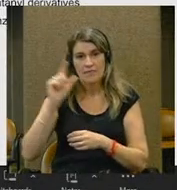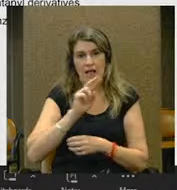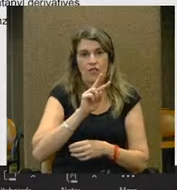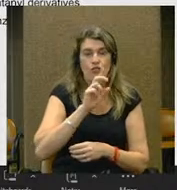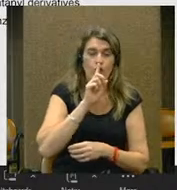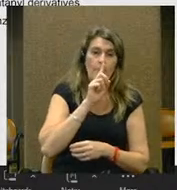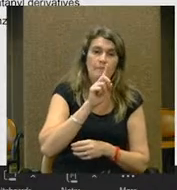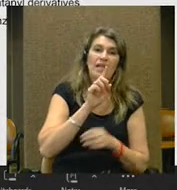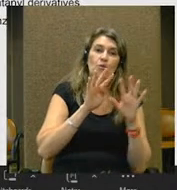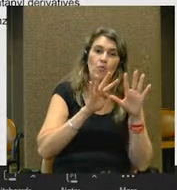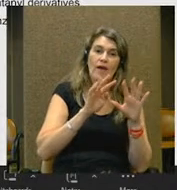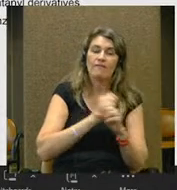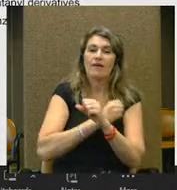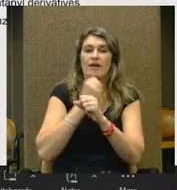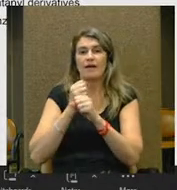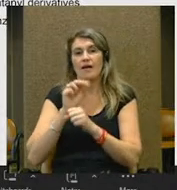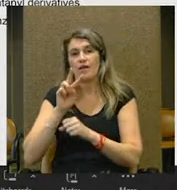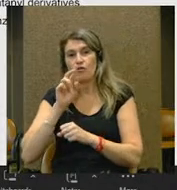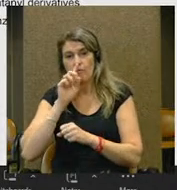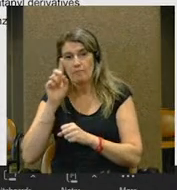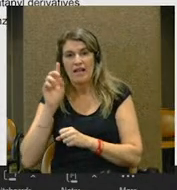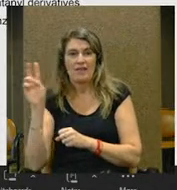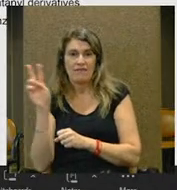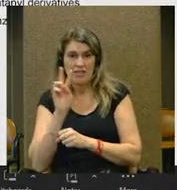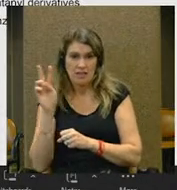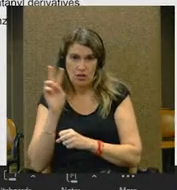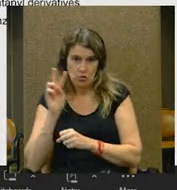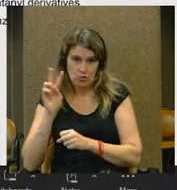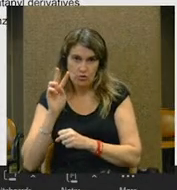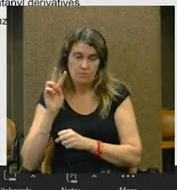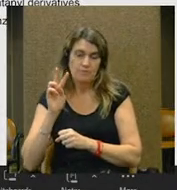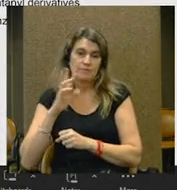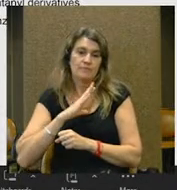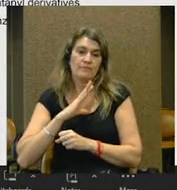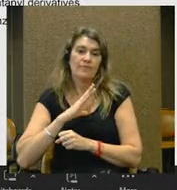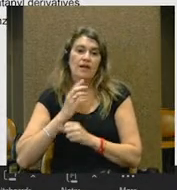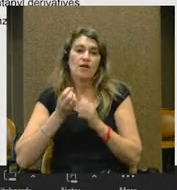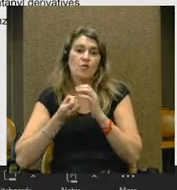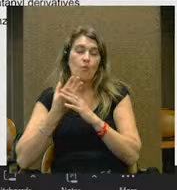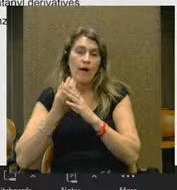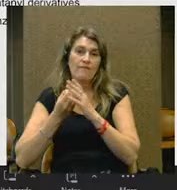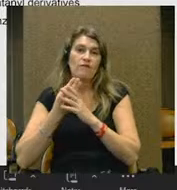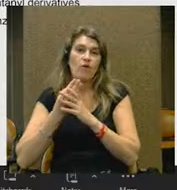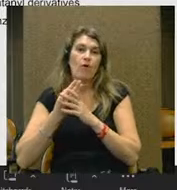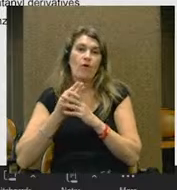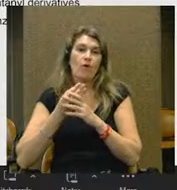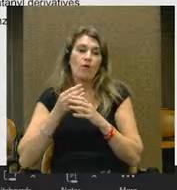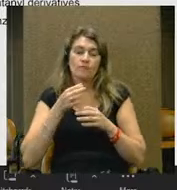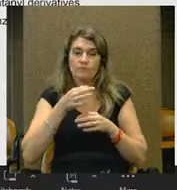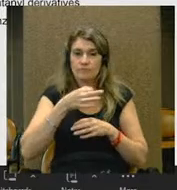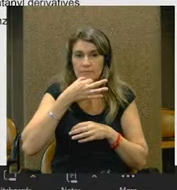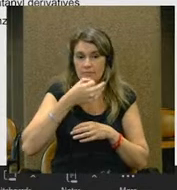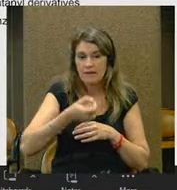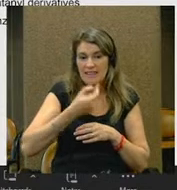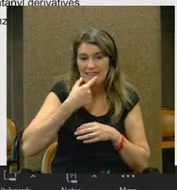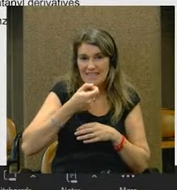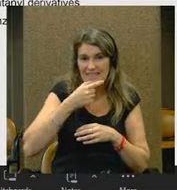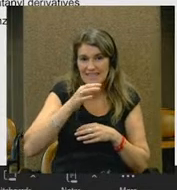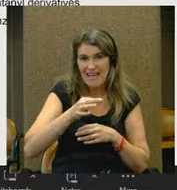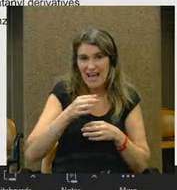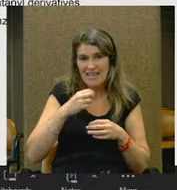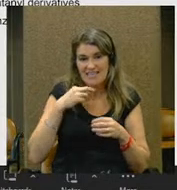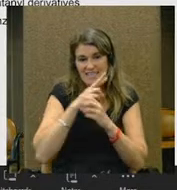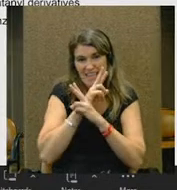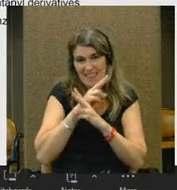2022. These new synthetic opioids are illegal chemicals within the family of fentanyls